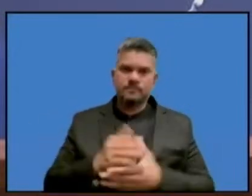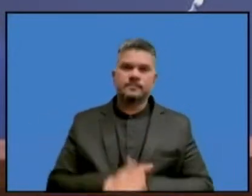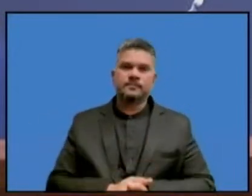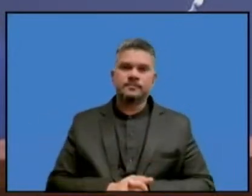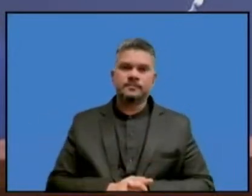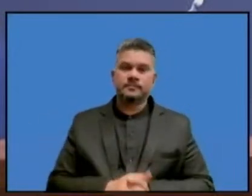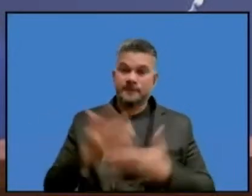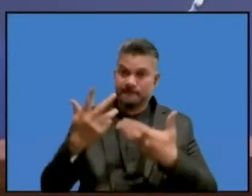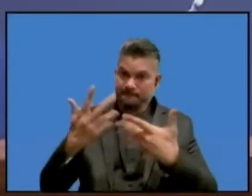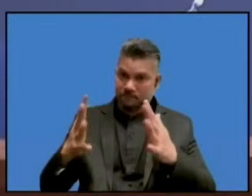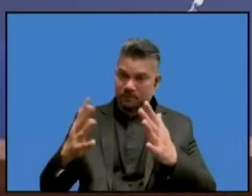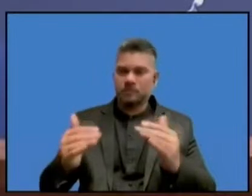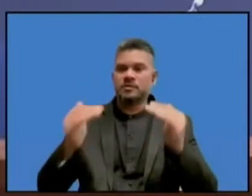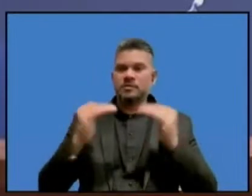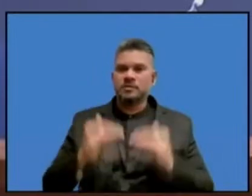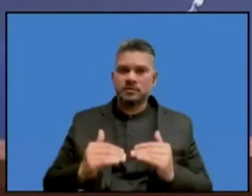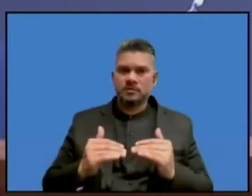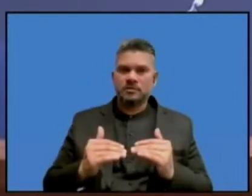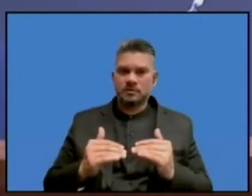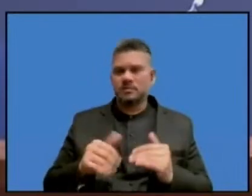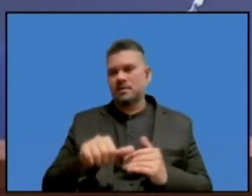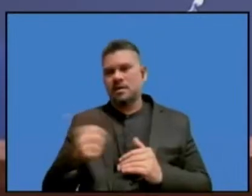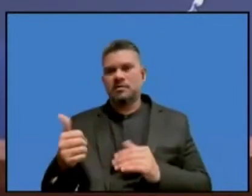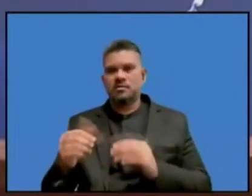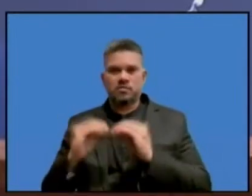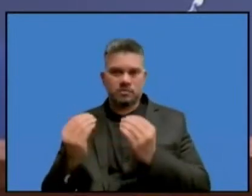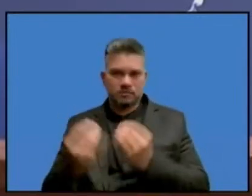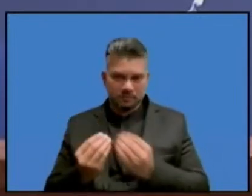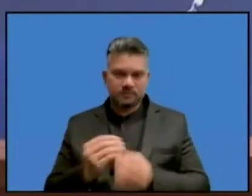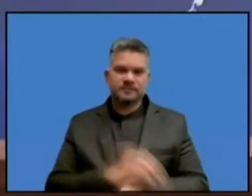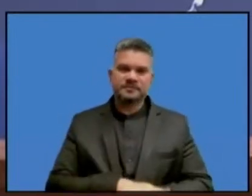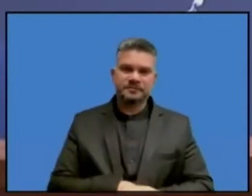followed by Beranda Migrant.